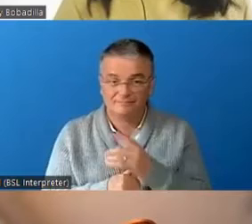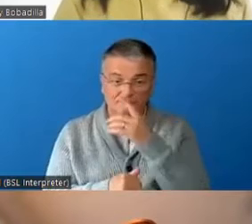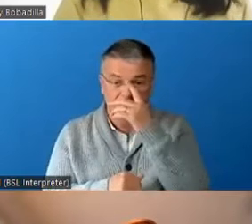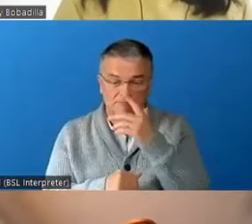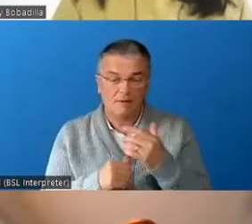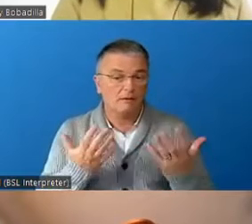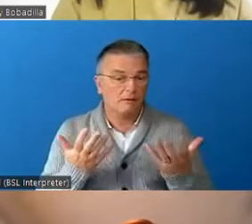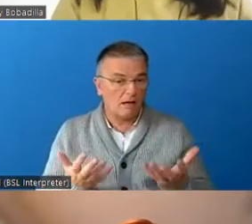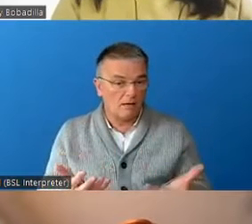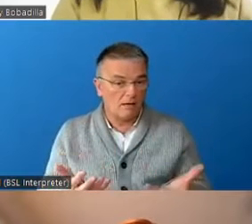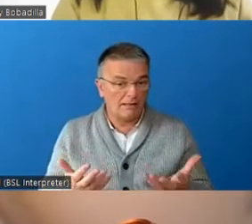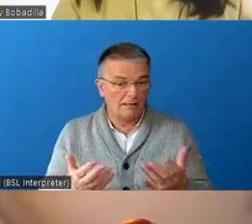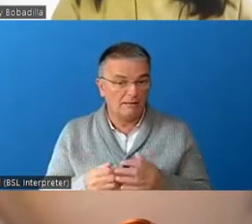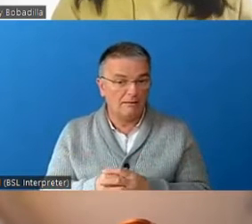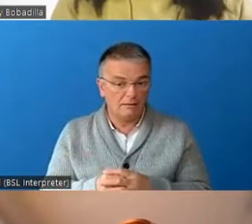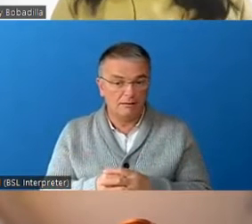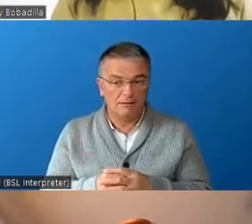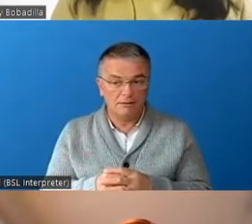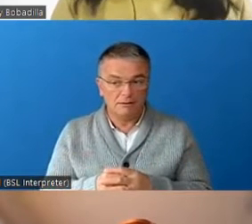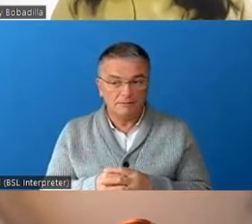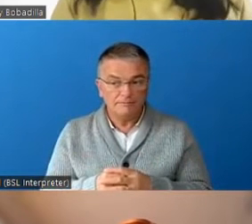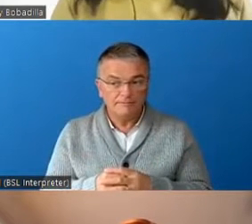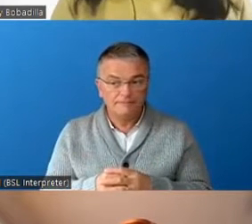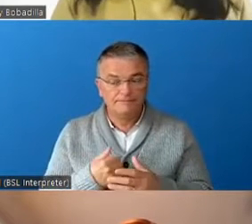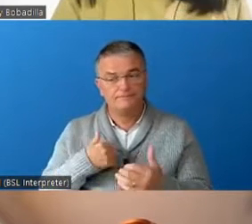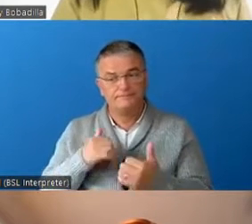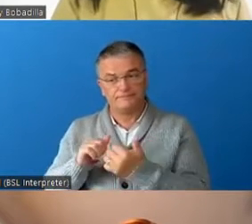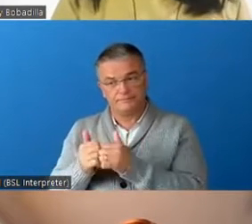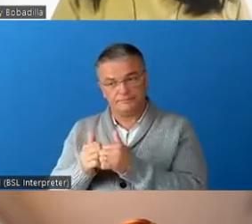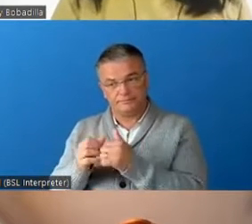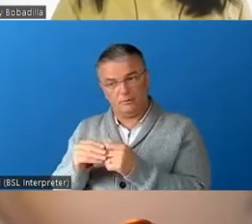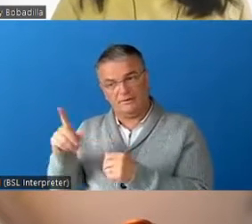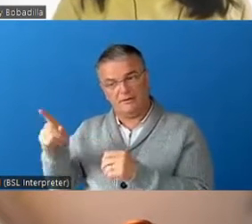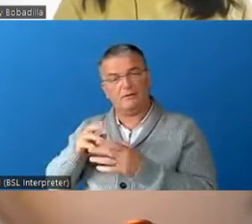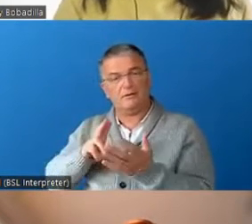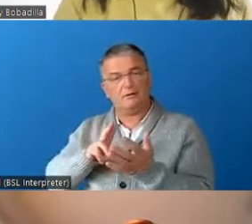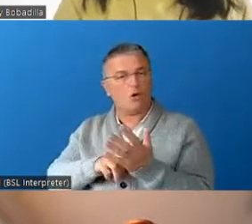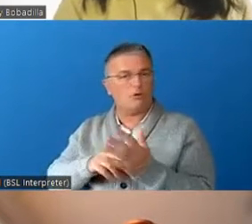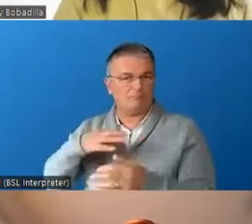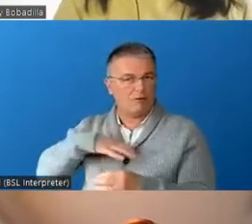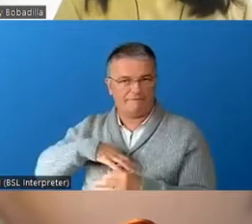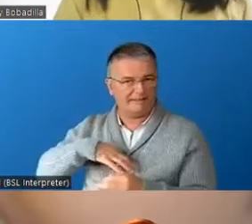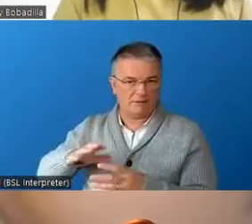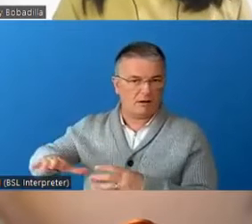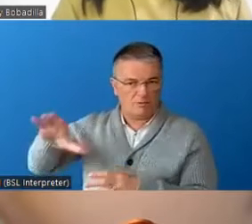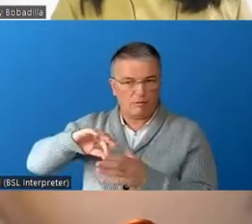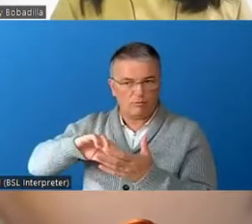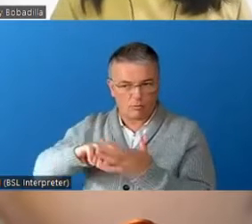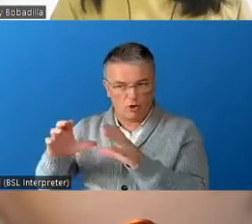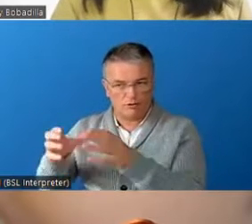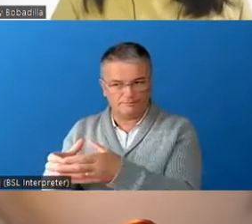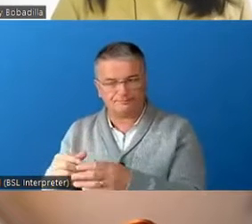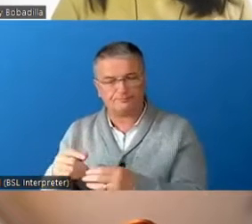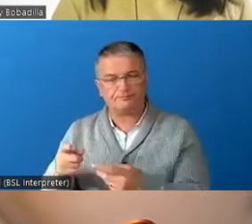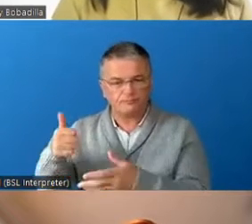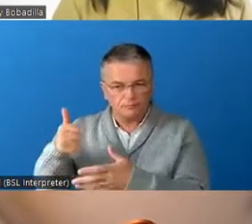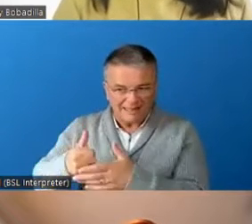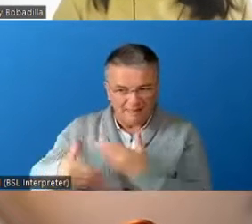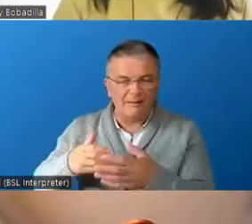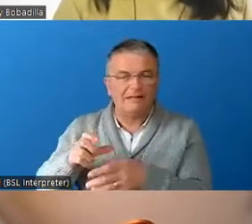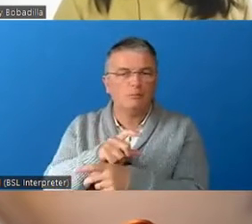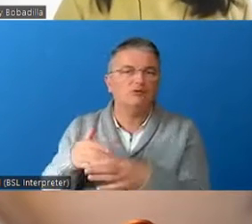currently, we partner with 8 nonprofits around the world to implement community-led